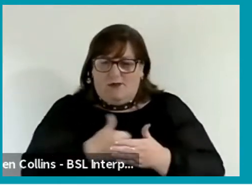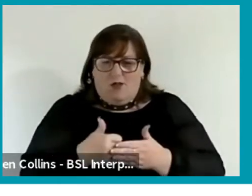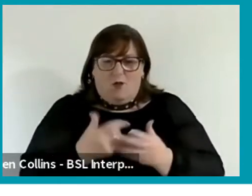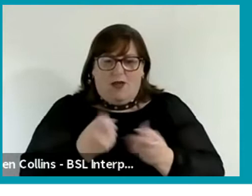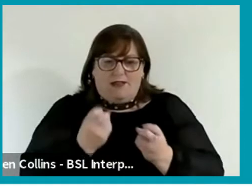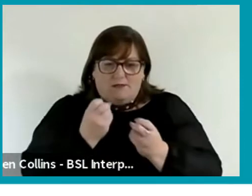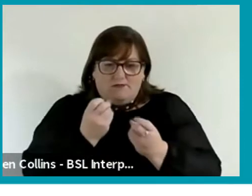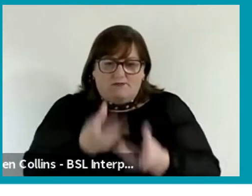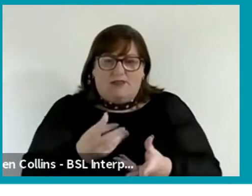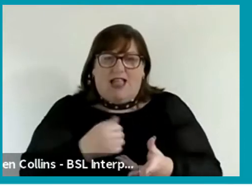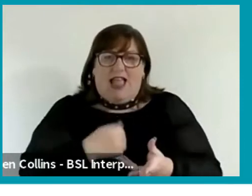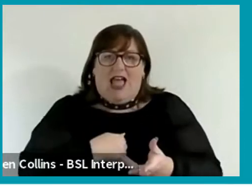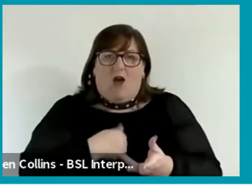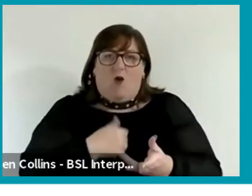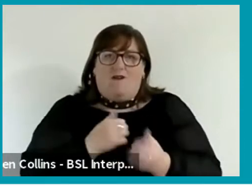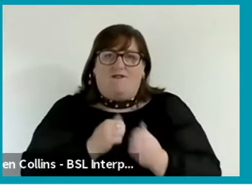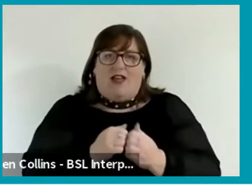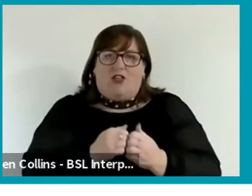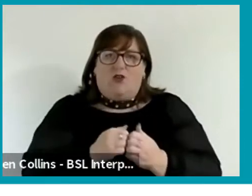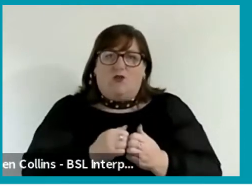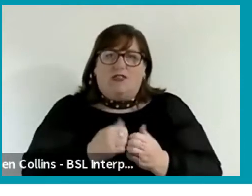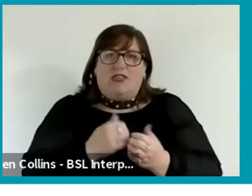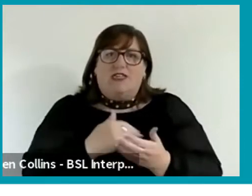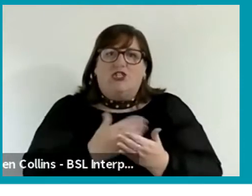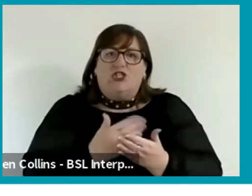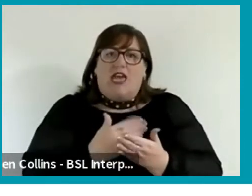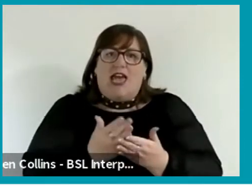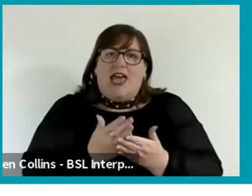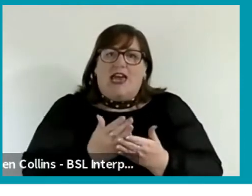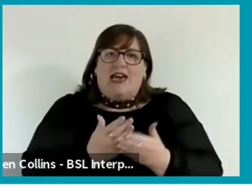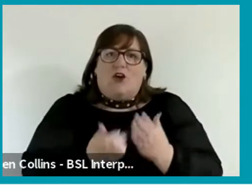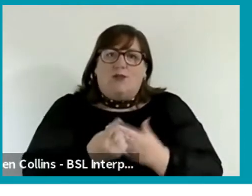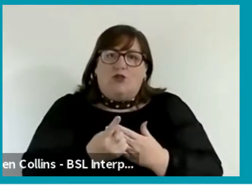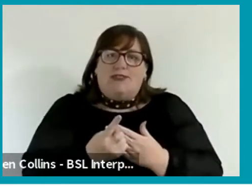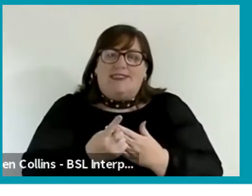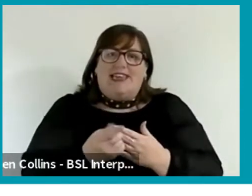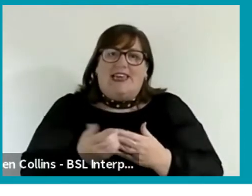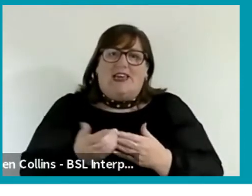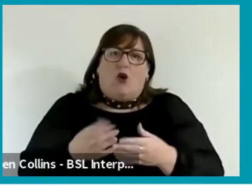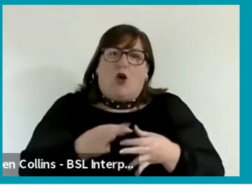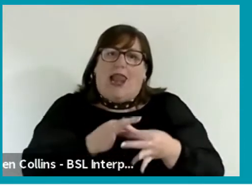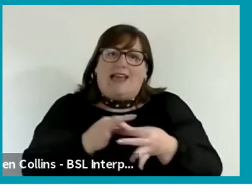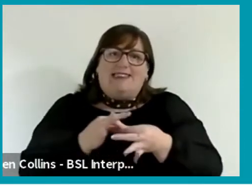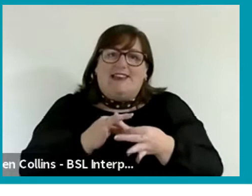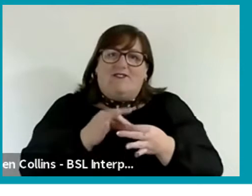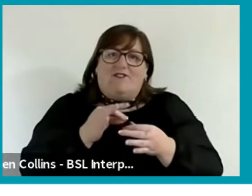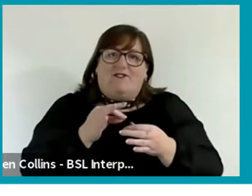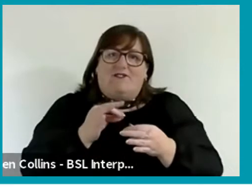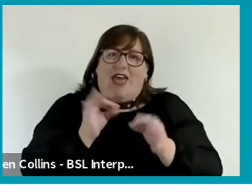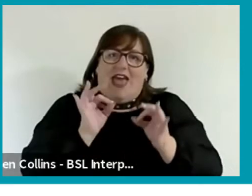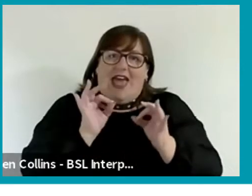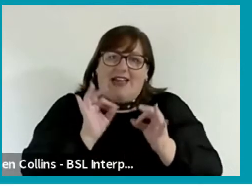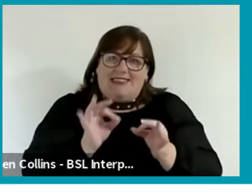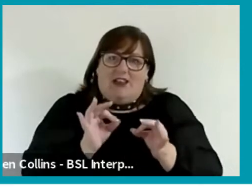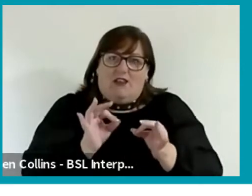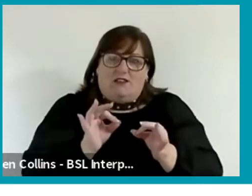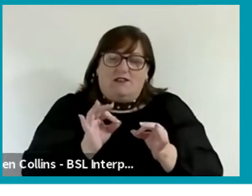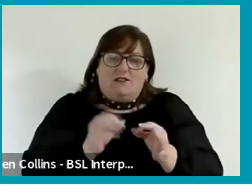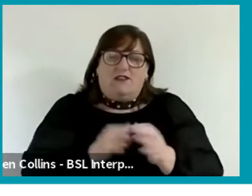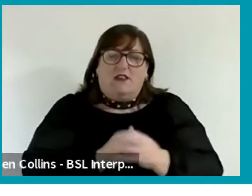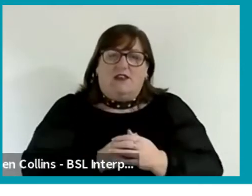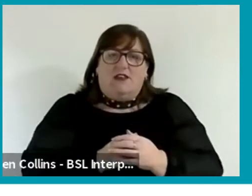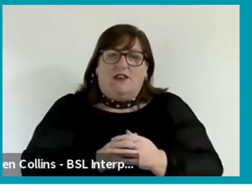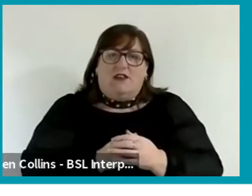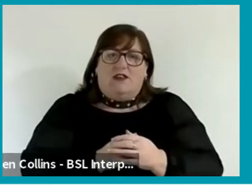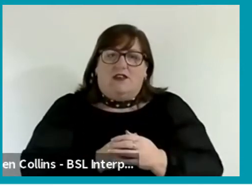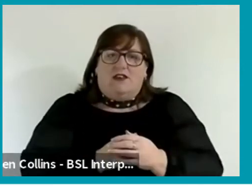them are called shared opportunity, collective excellence, and resilient spirit. Resilience is something extremely important